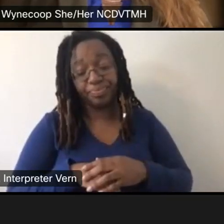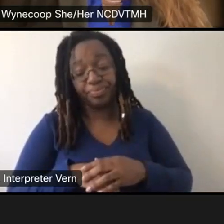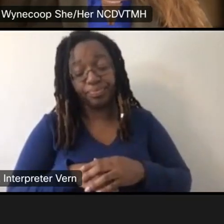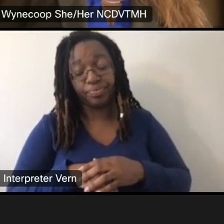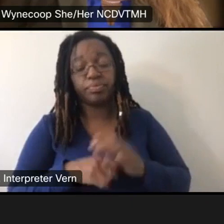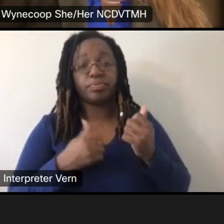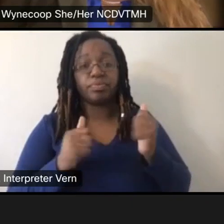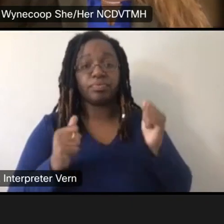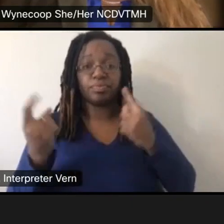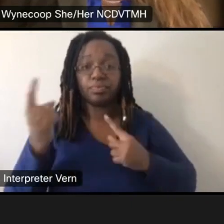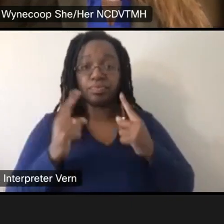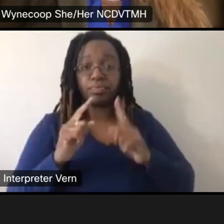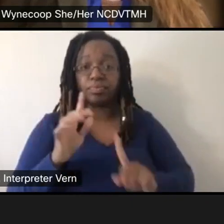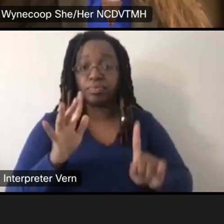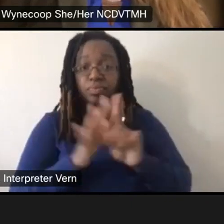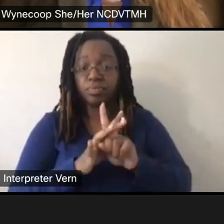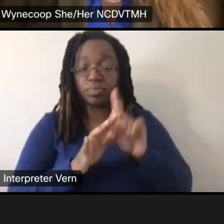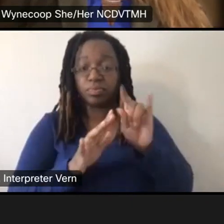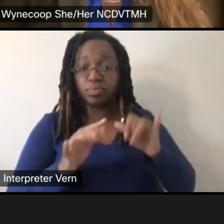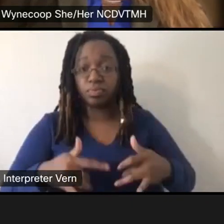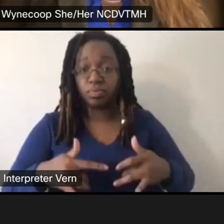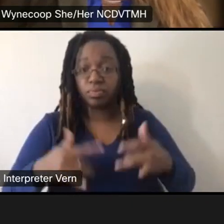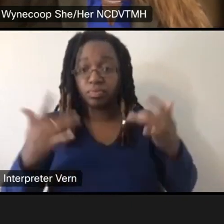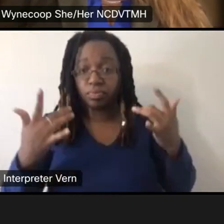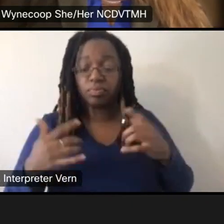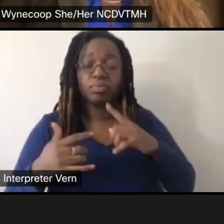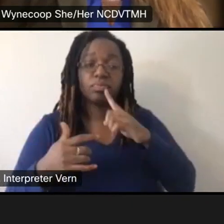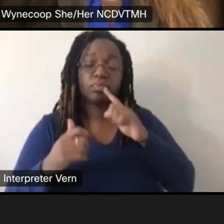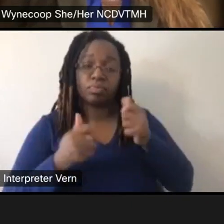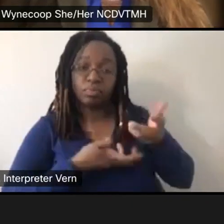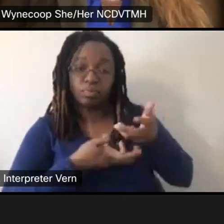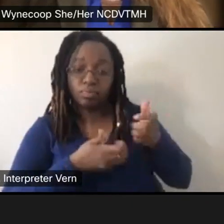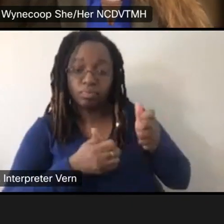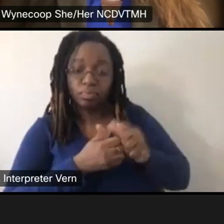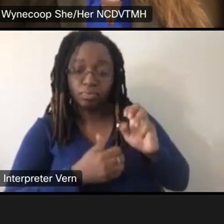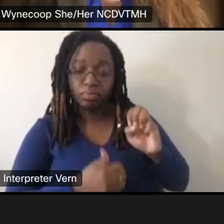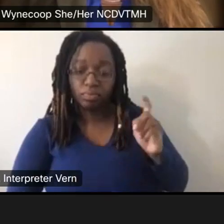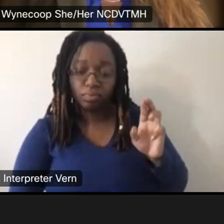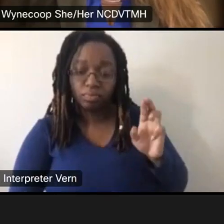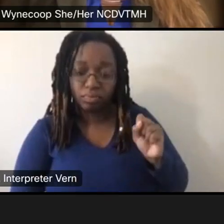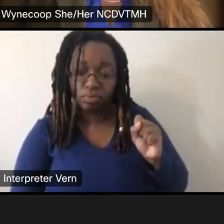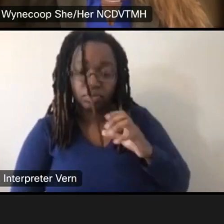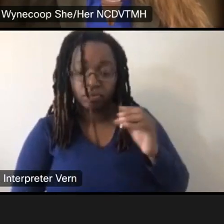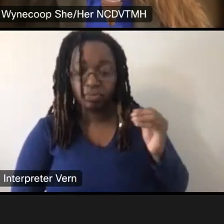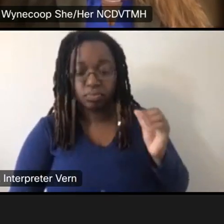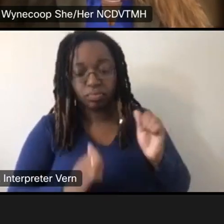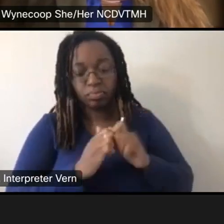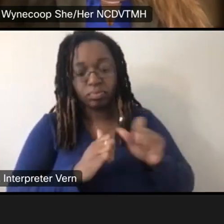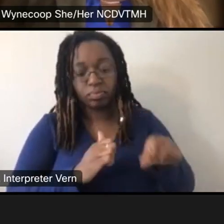about attending these events to make those connections with the elders, and with the other staff